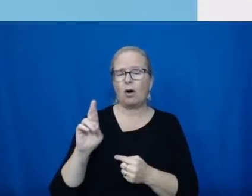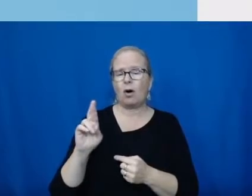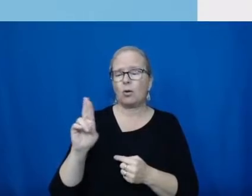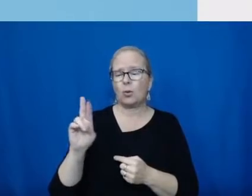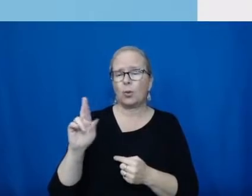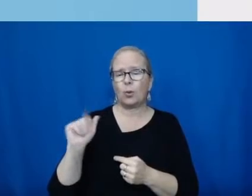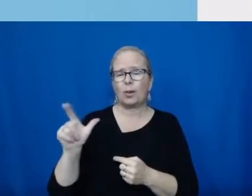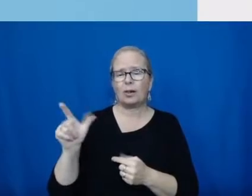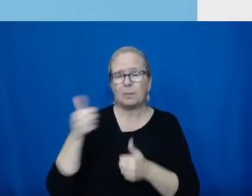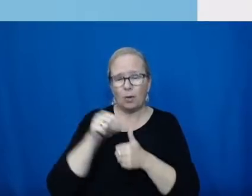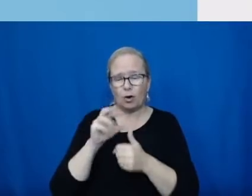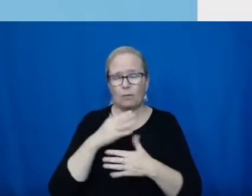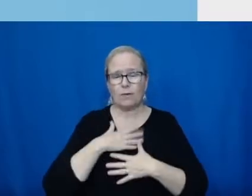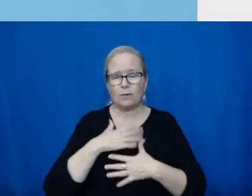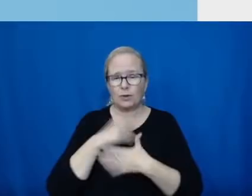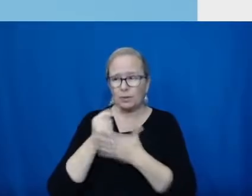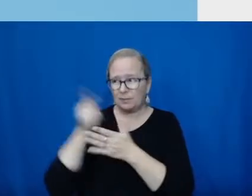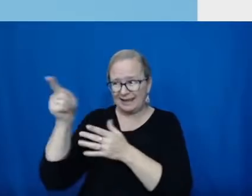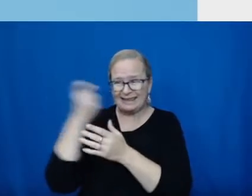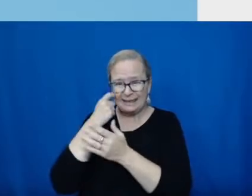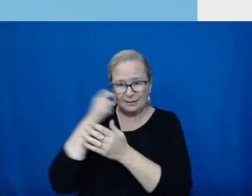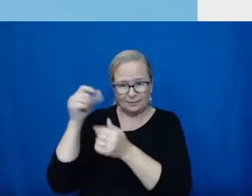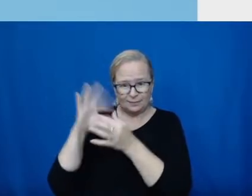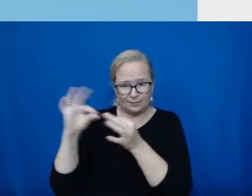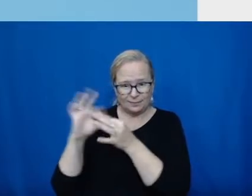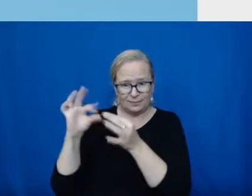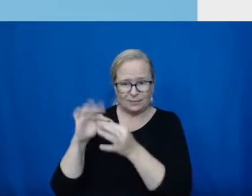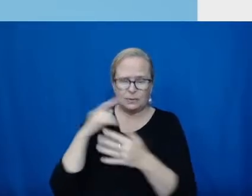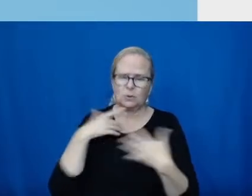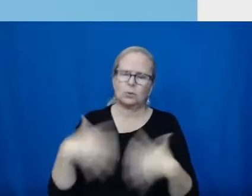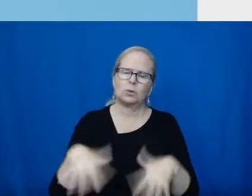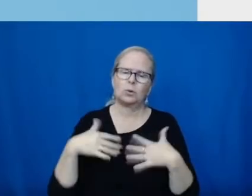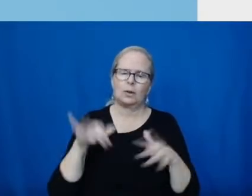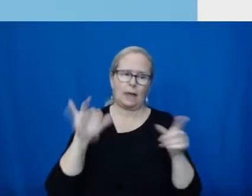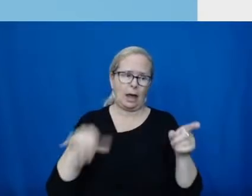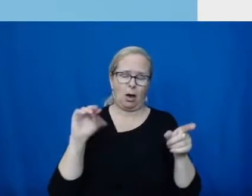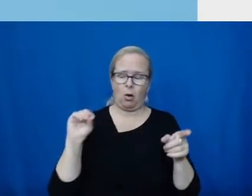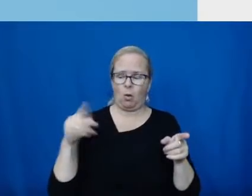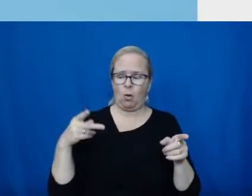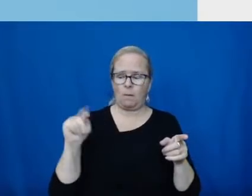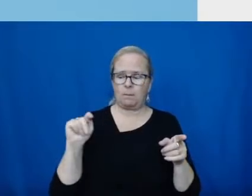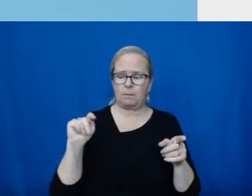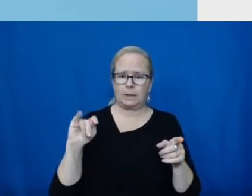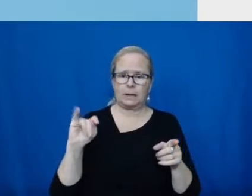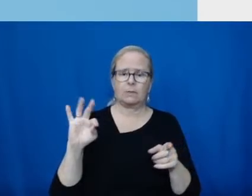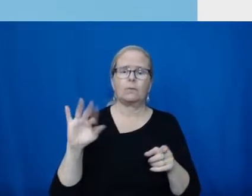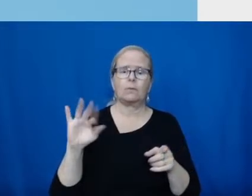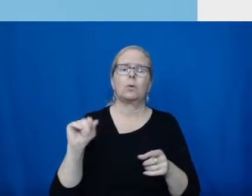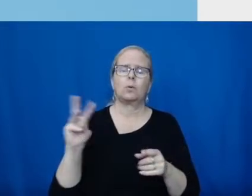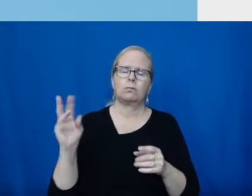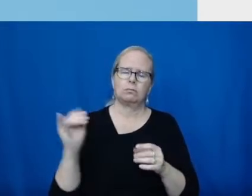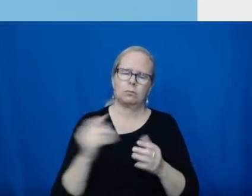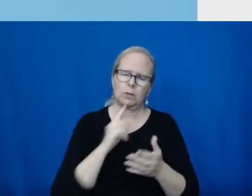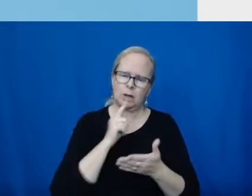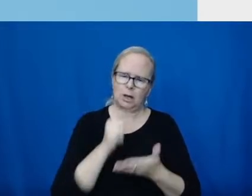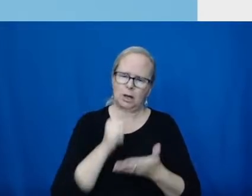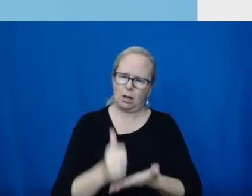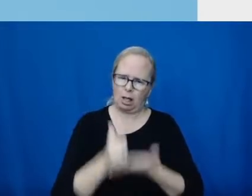The last slide is a picture of the Optiflow equipment. So Optiflow and these other heated high-flow